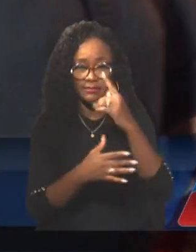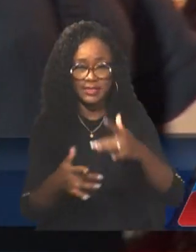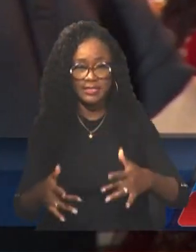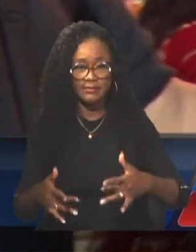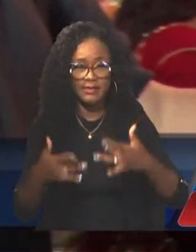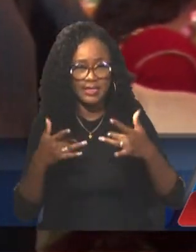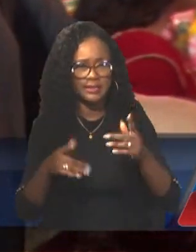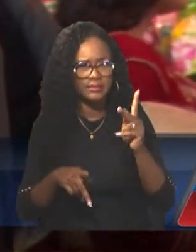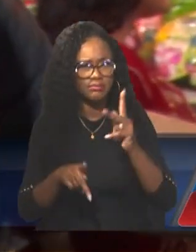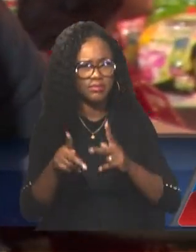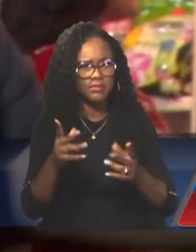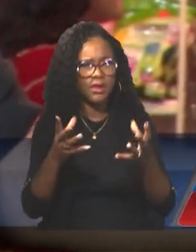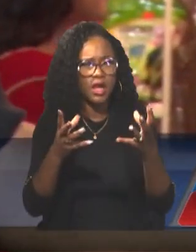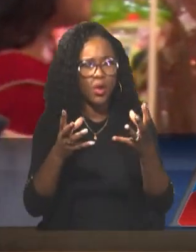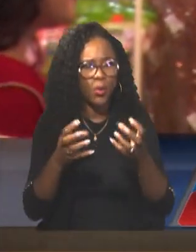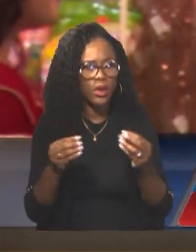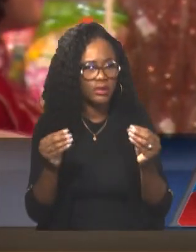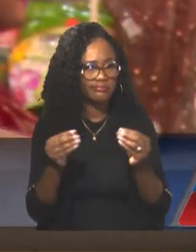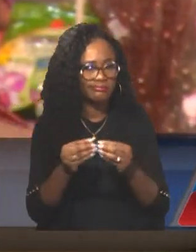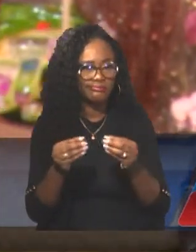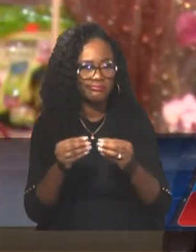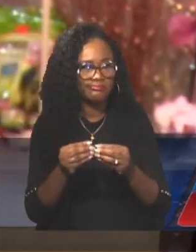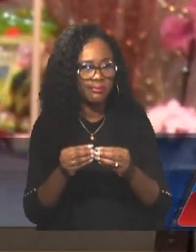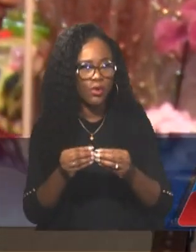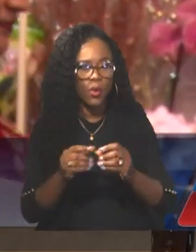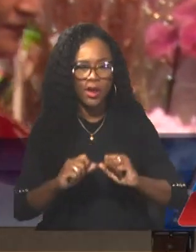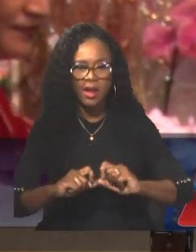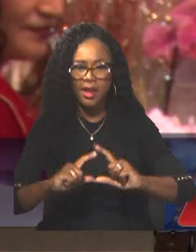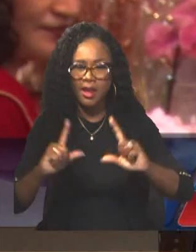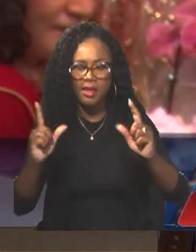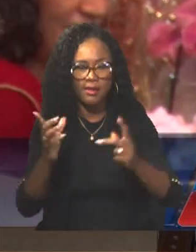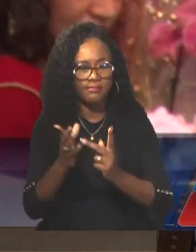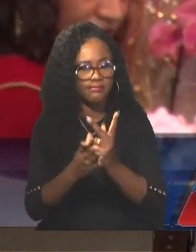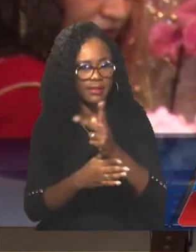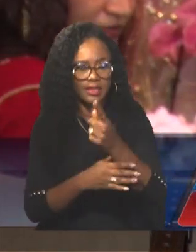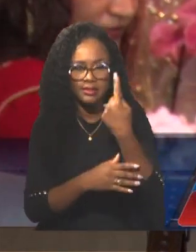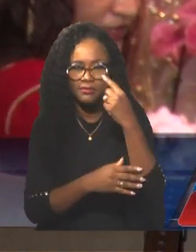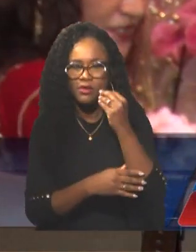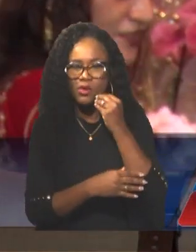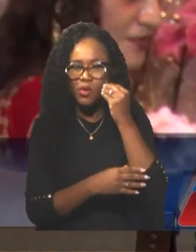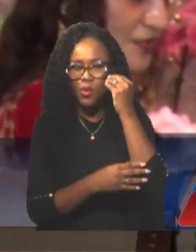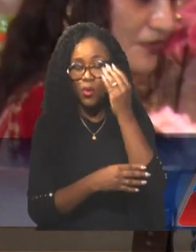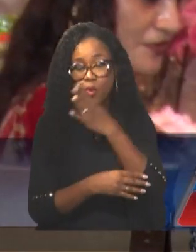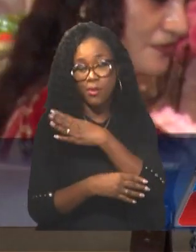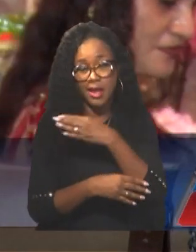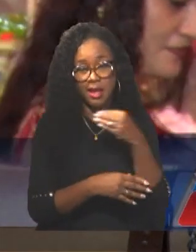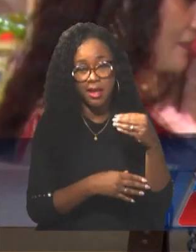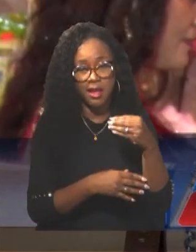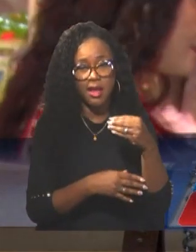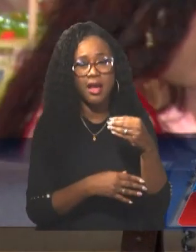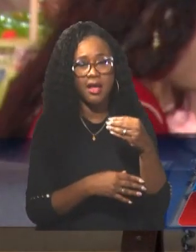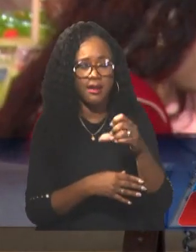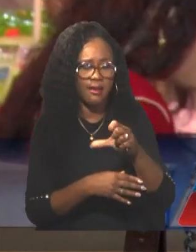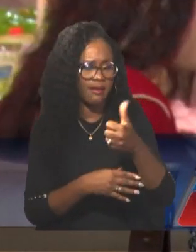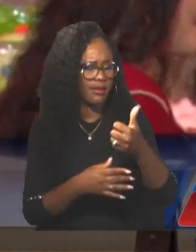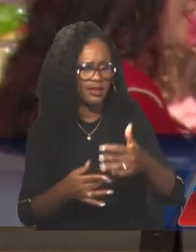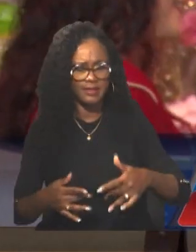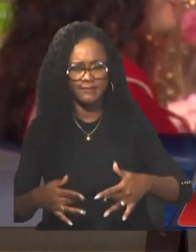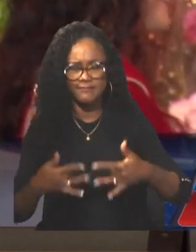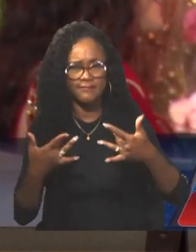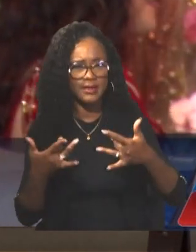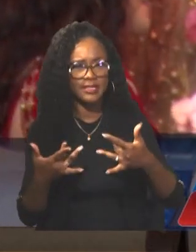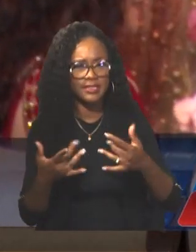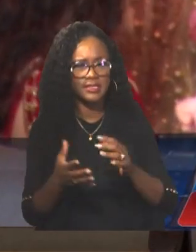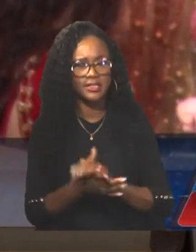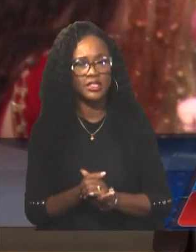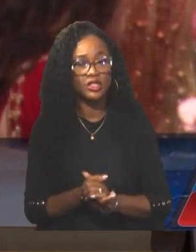recently is people are seeking more live plants for home decor as well as for their own beautification purposes. So it is